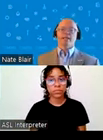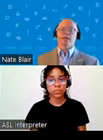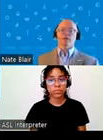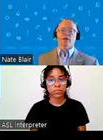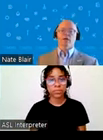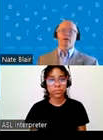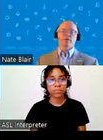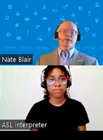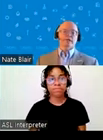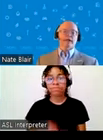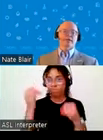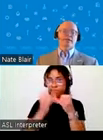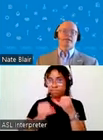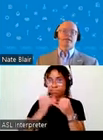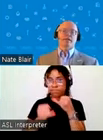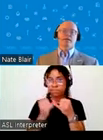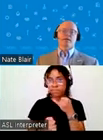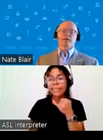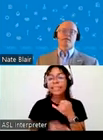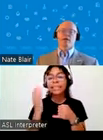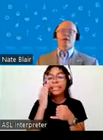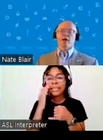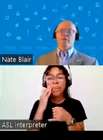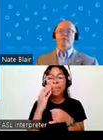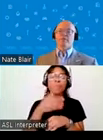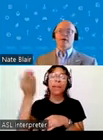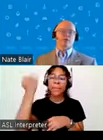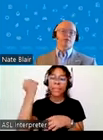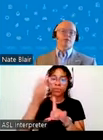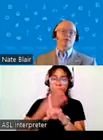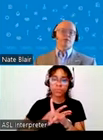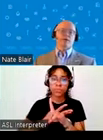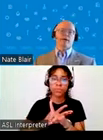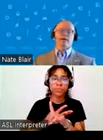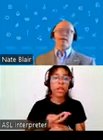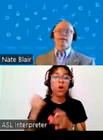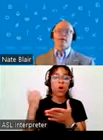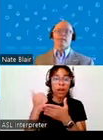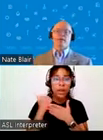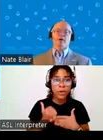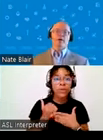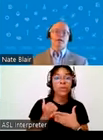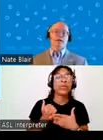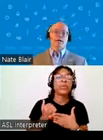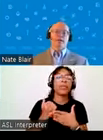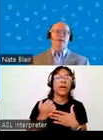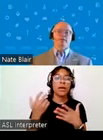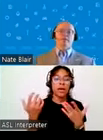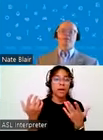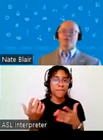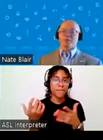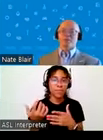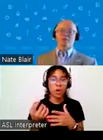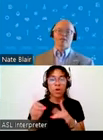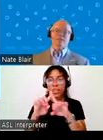And lastly, over the last 6 months, with the help of the advisory group and the help of our